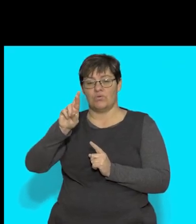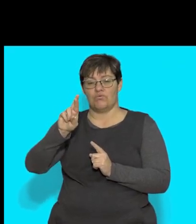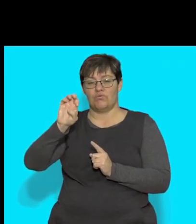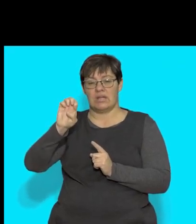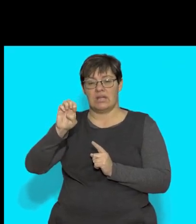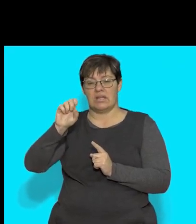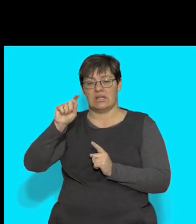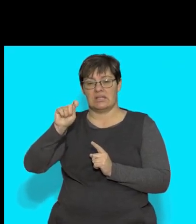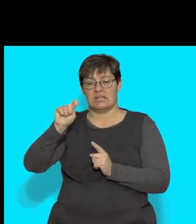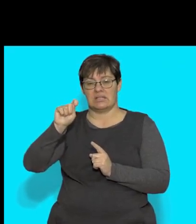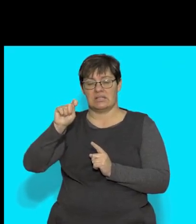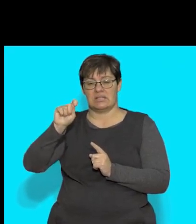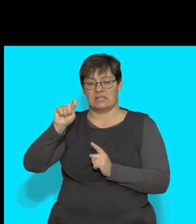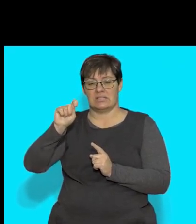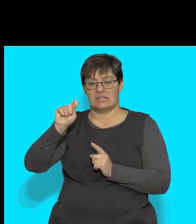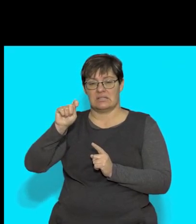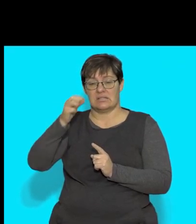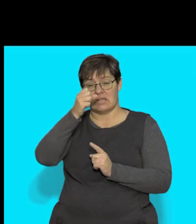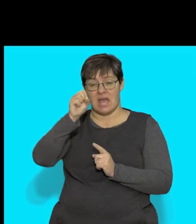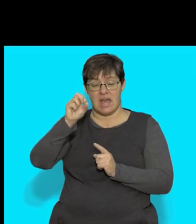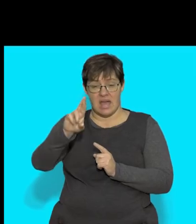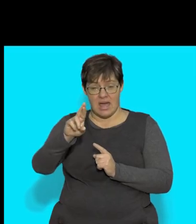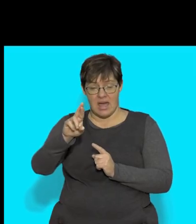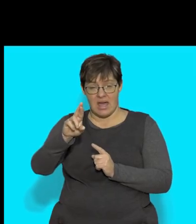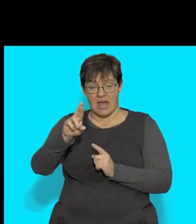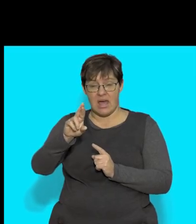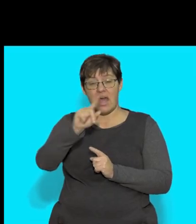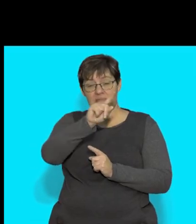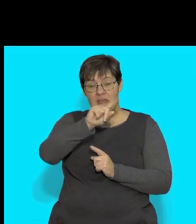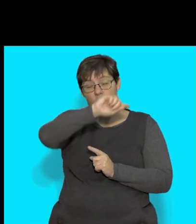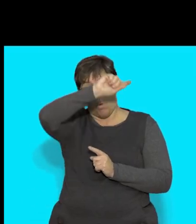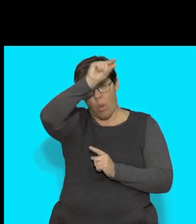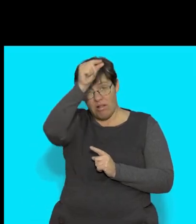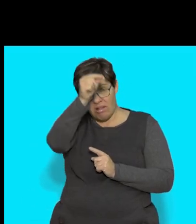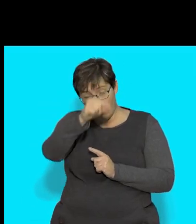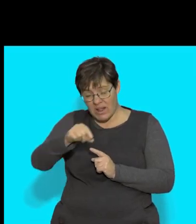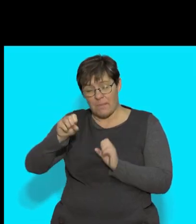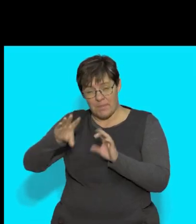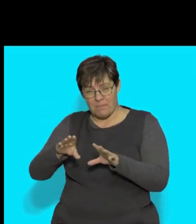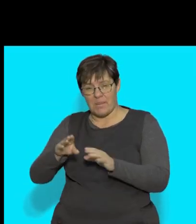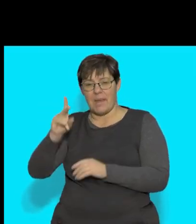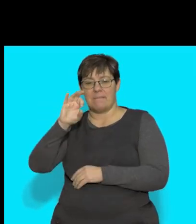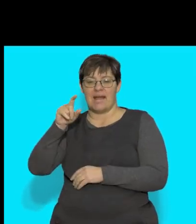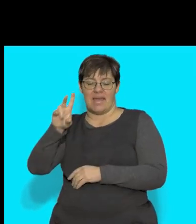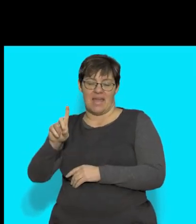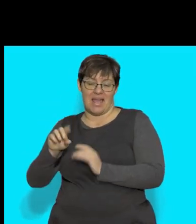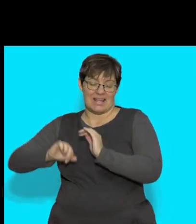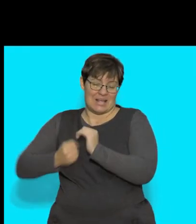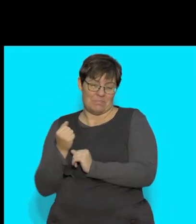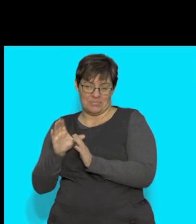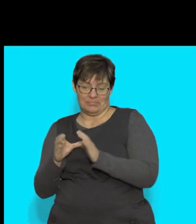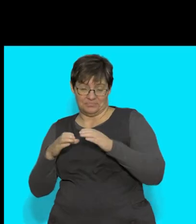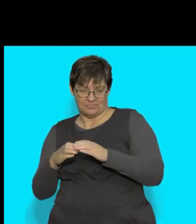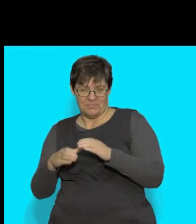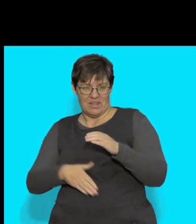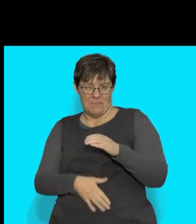The ureter is going to take all this and it's going to store it in the bladder. And when it's stored